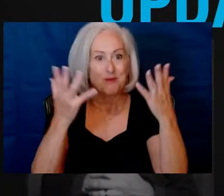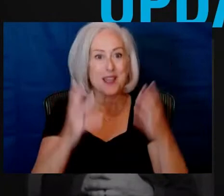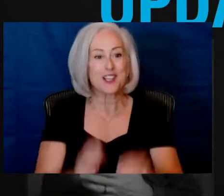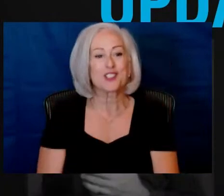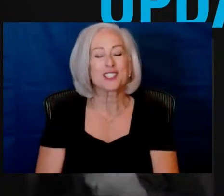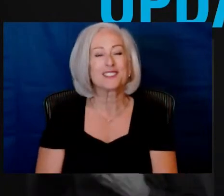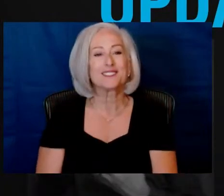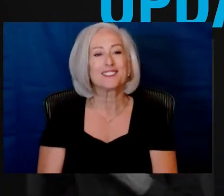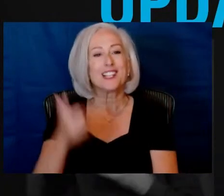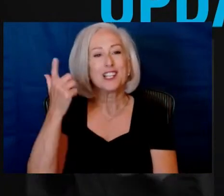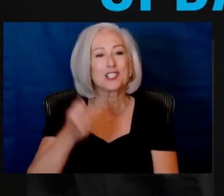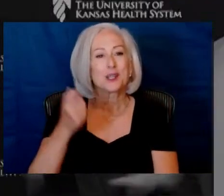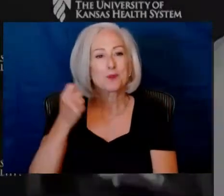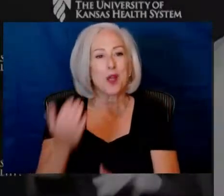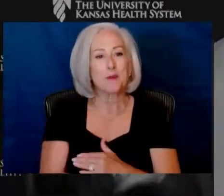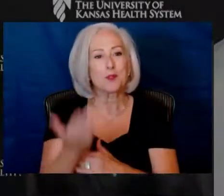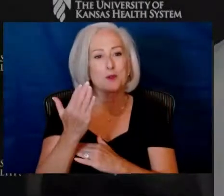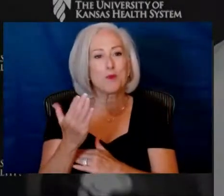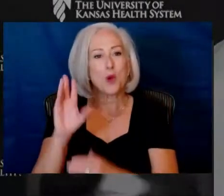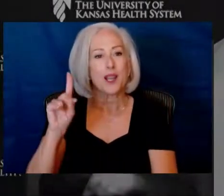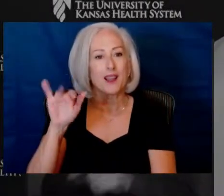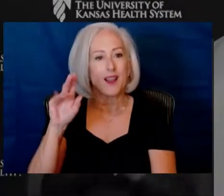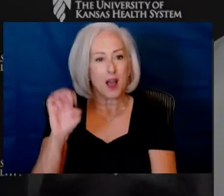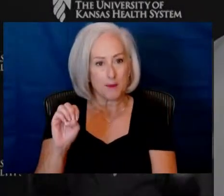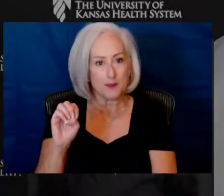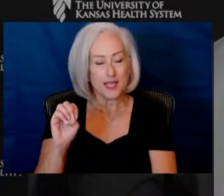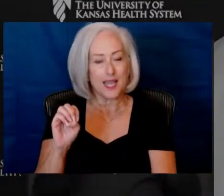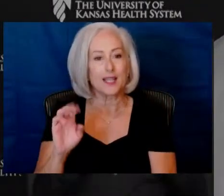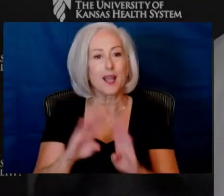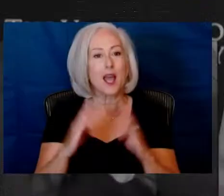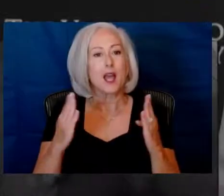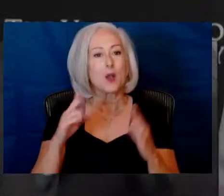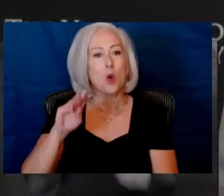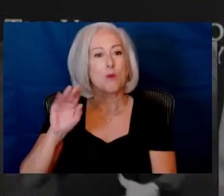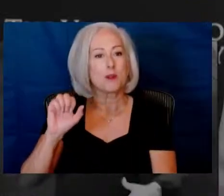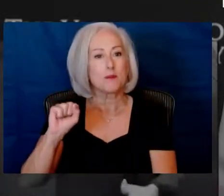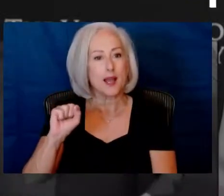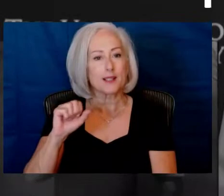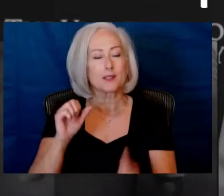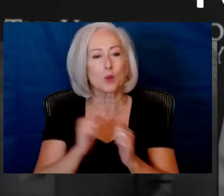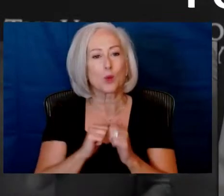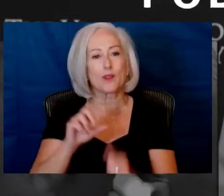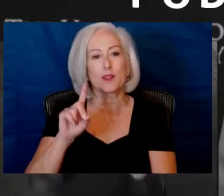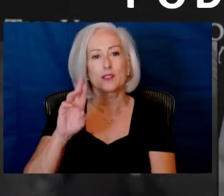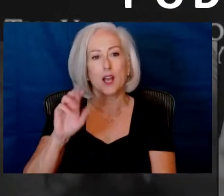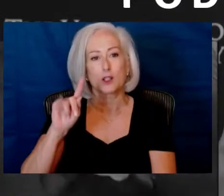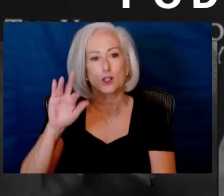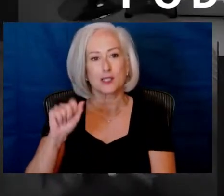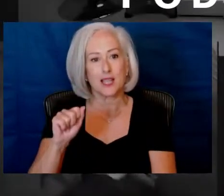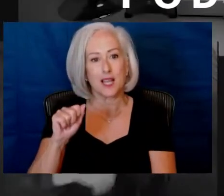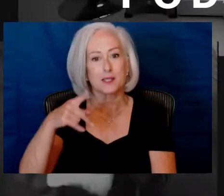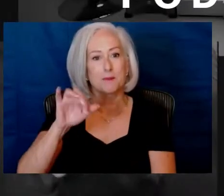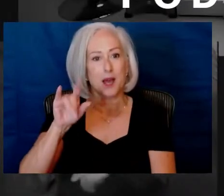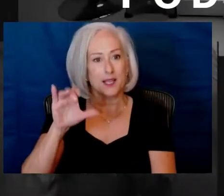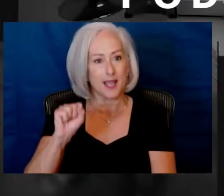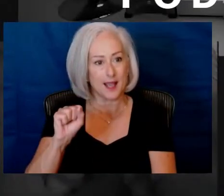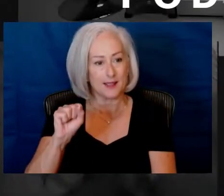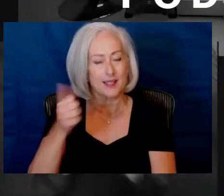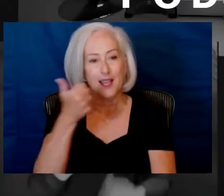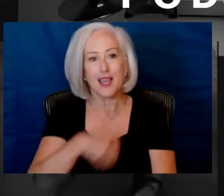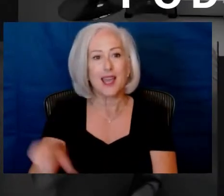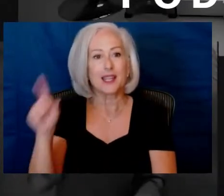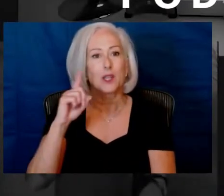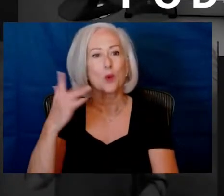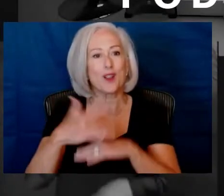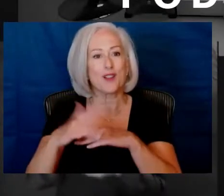Subscribe to our morning medical update and open mics with Dr. Stites podcasts. Now, everywhere podcasts are available.